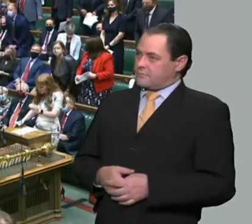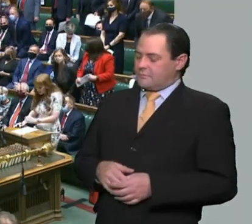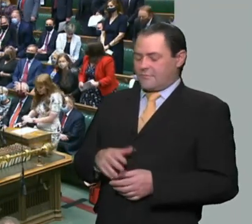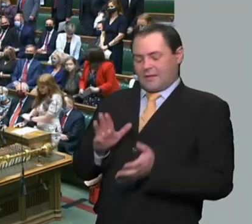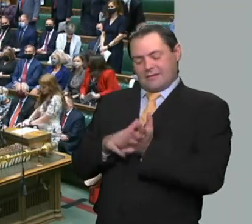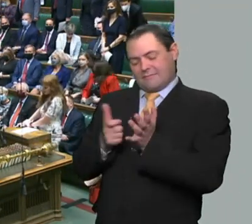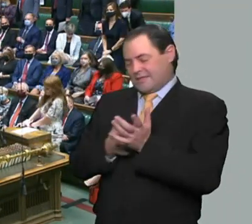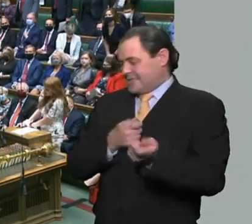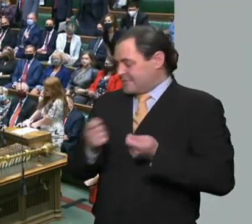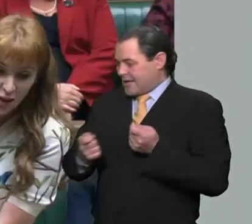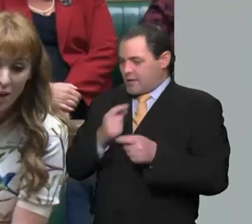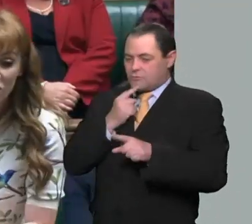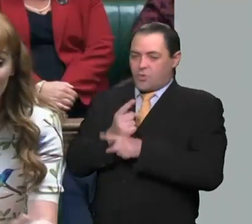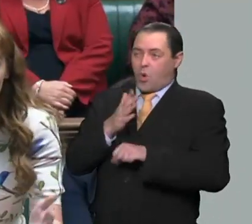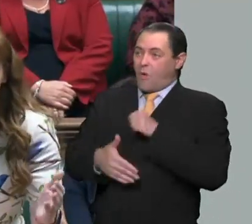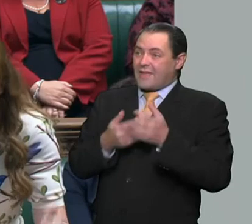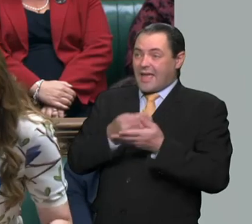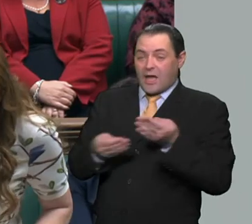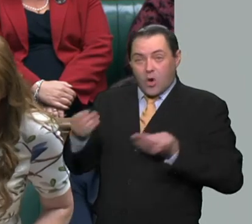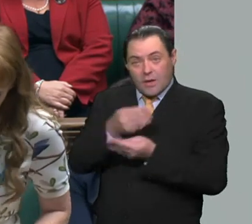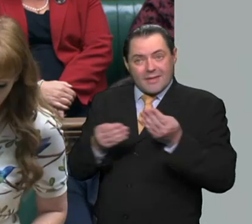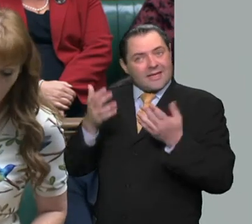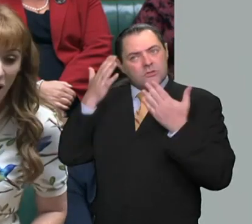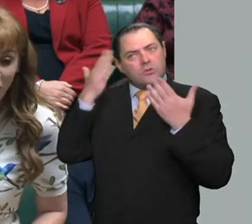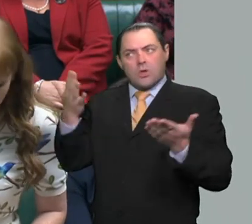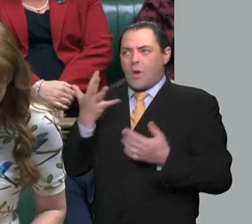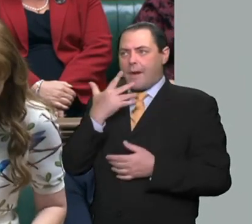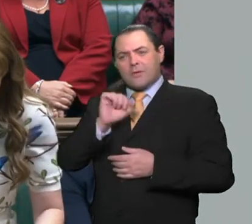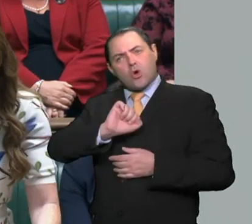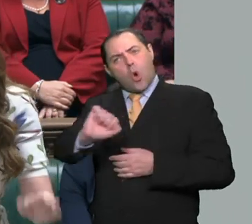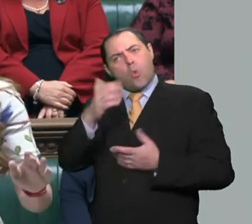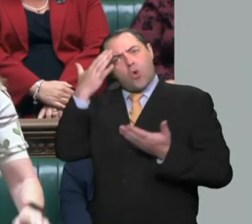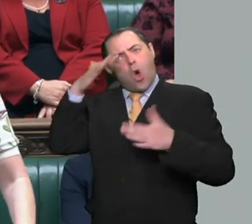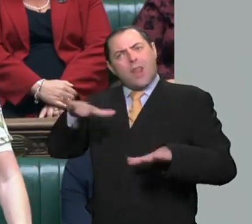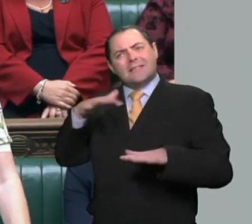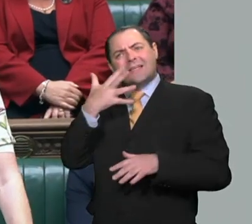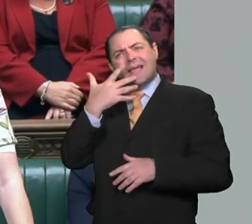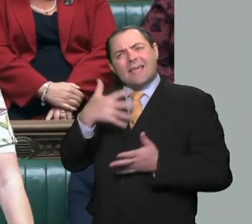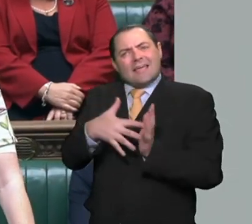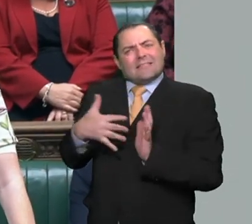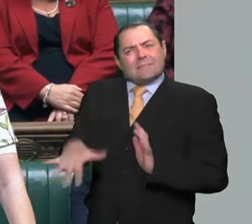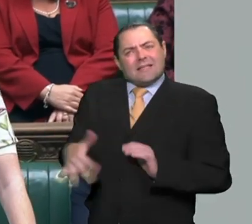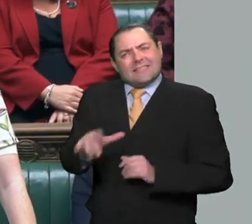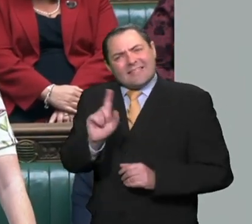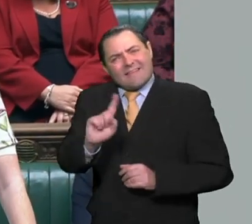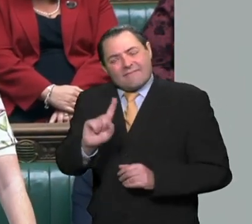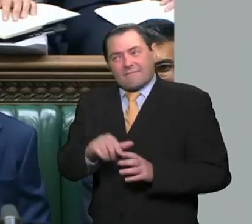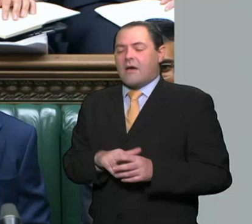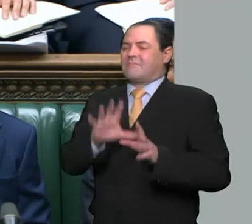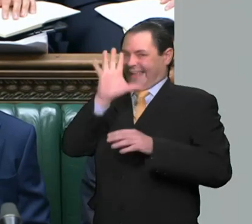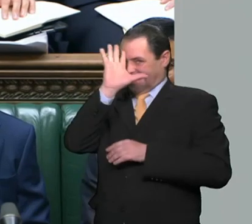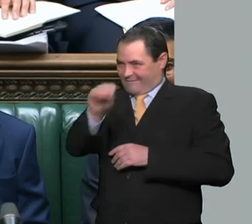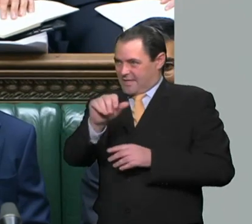Mr. Speaker, he talks about the economy. He doesn't even know how much his own holiday costs. So let me tell